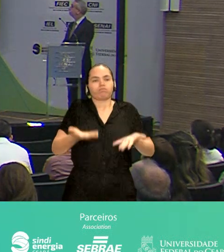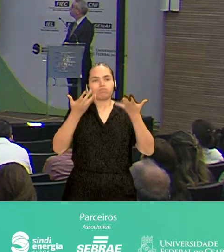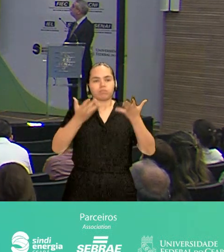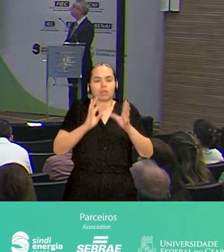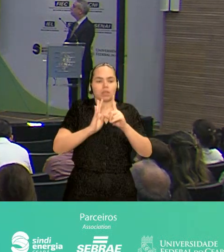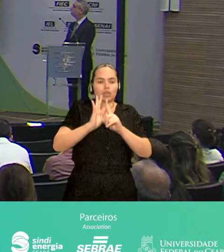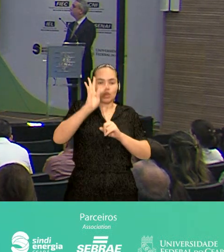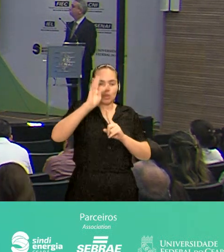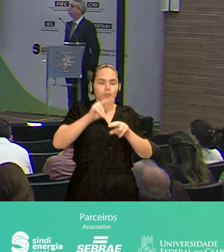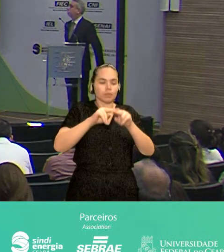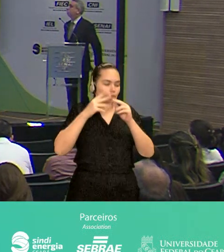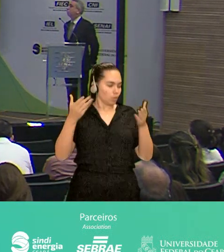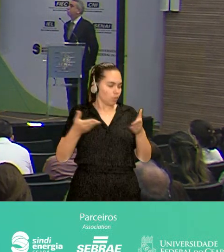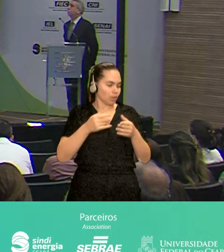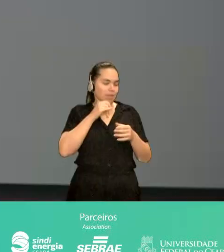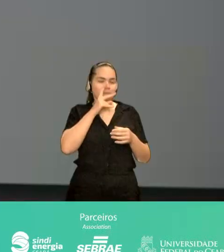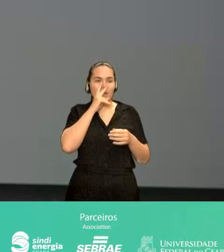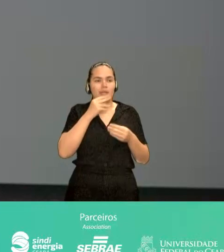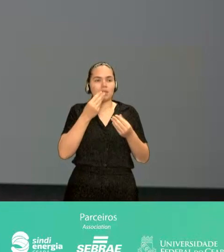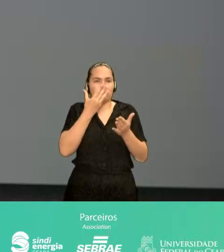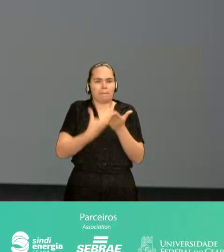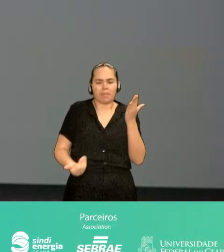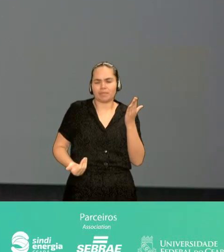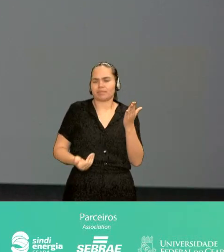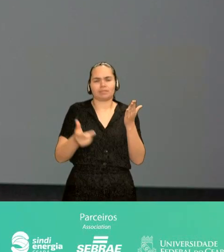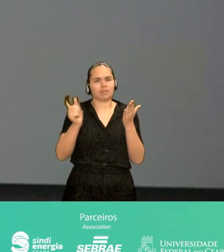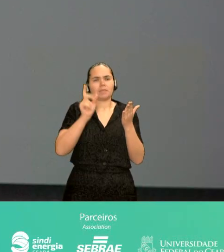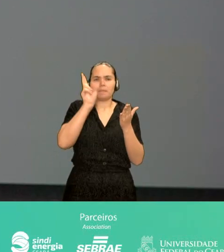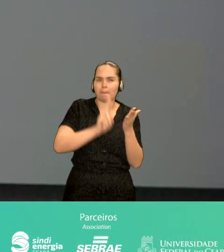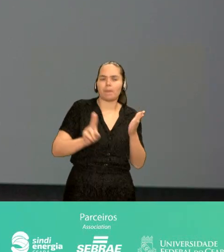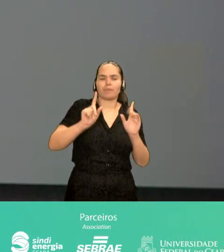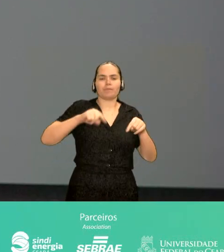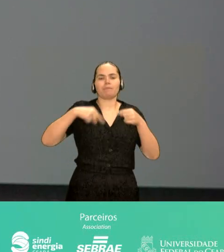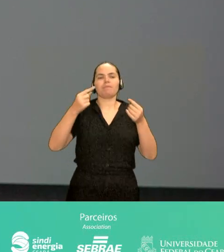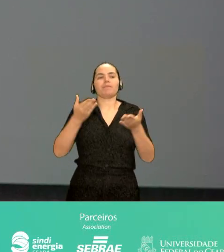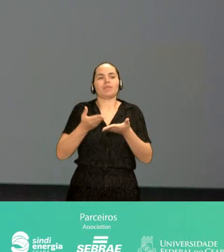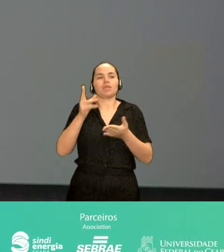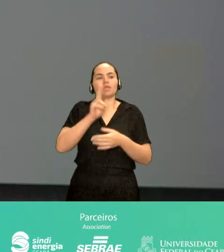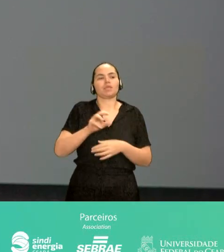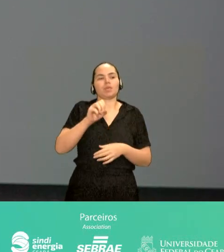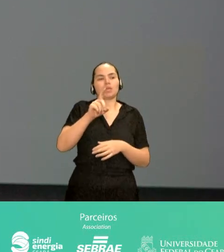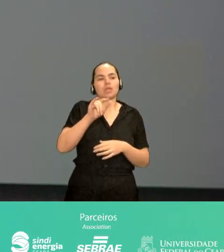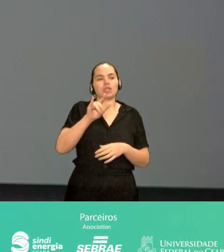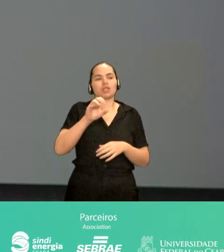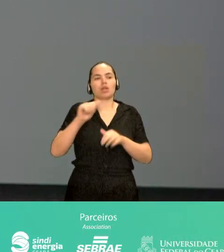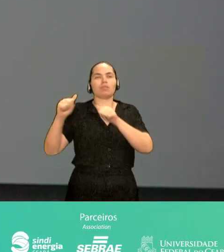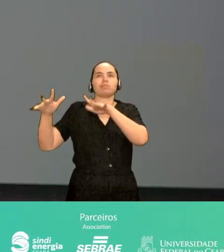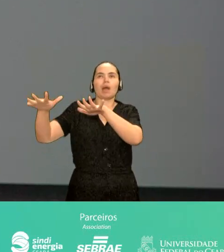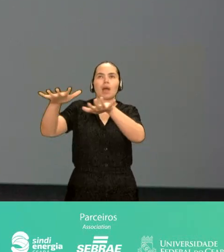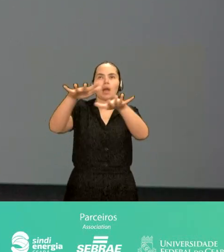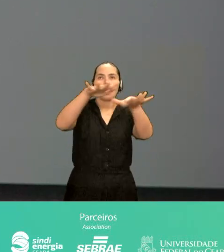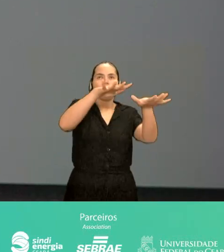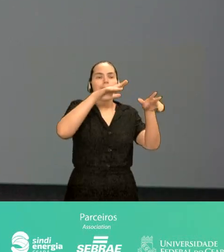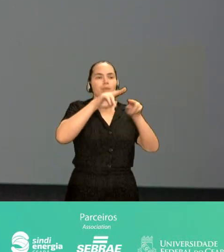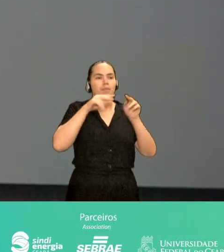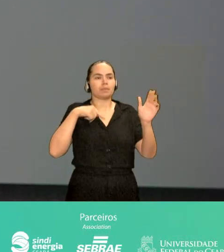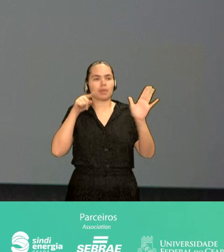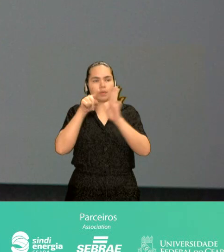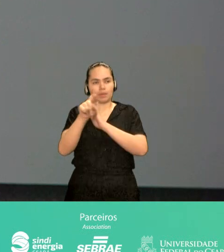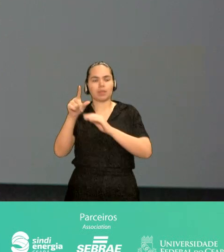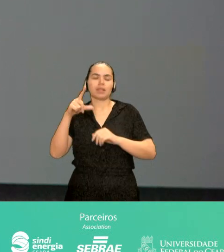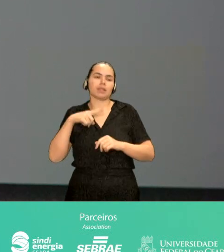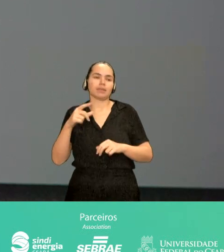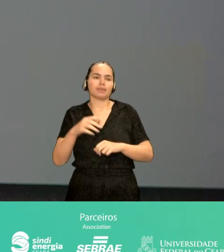everything. So far, this oxygen has been, released in the air. So the oxygen of the